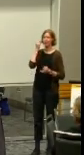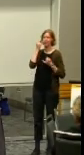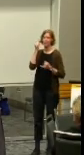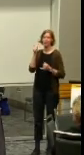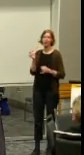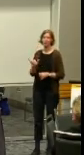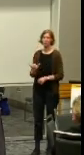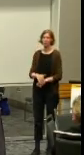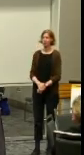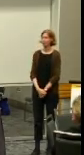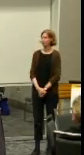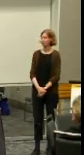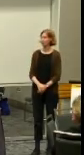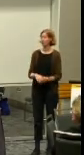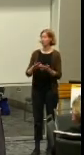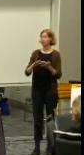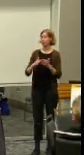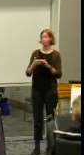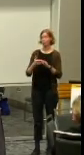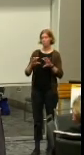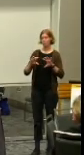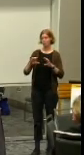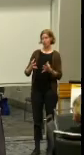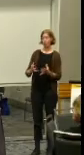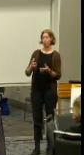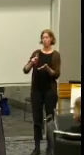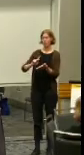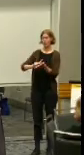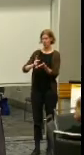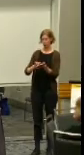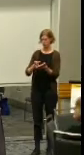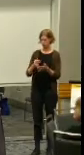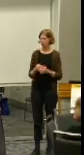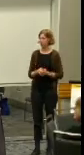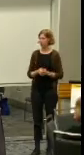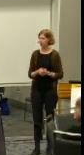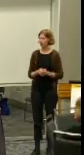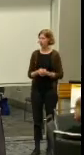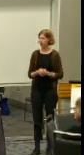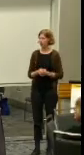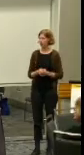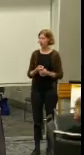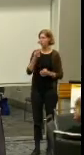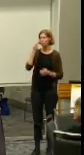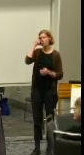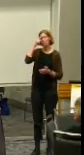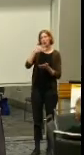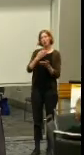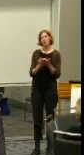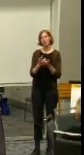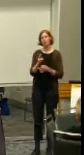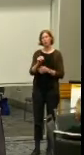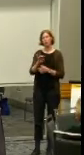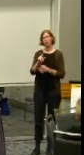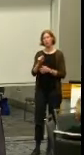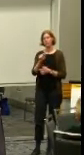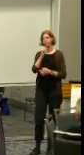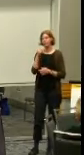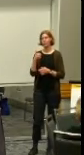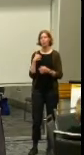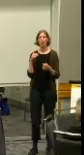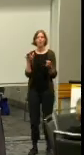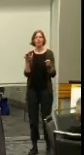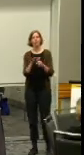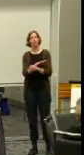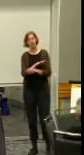Then there's the communal kitchen. Again, when we get into some of the units, we didn't do full stoves and ovens in all